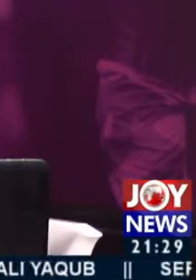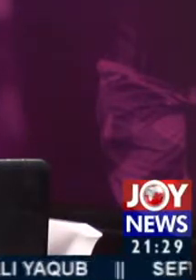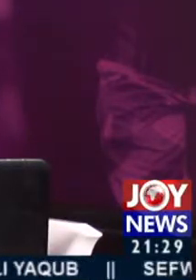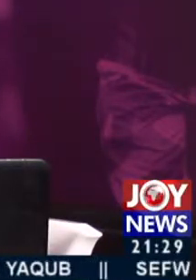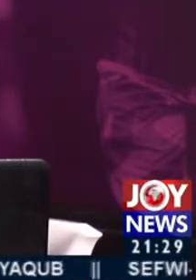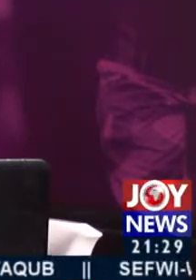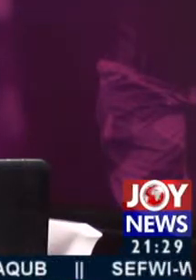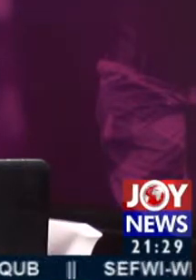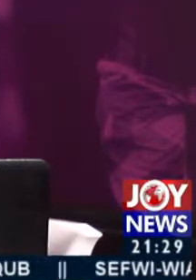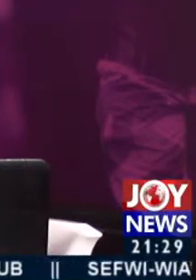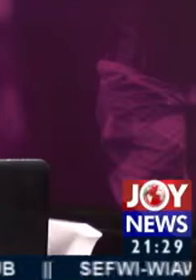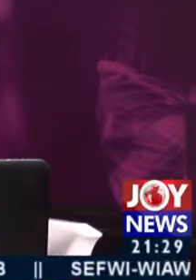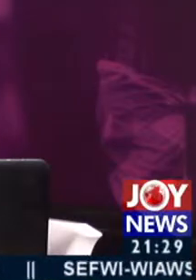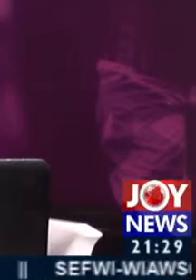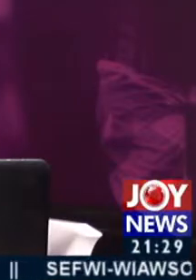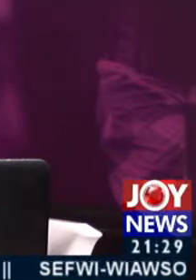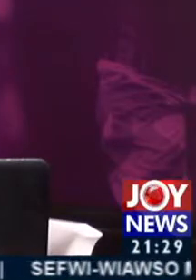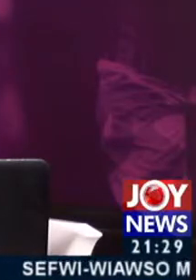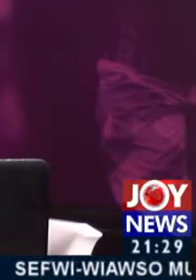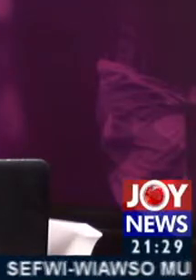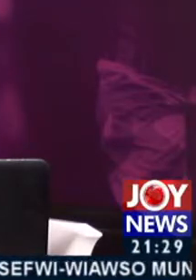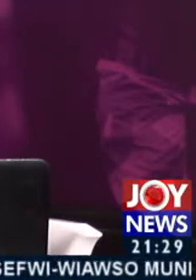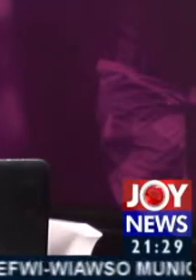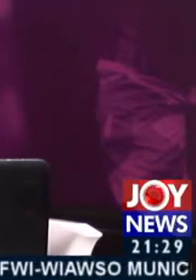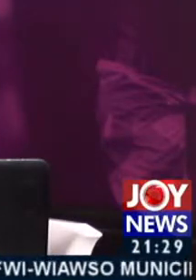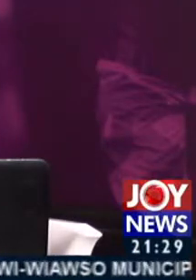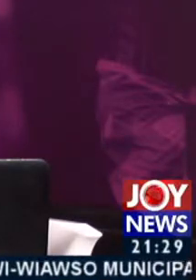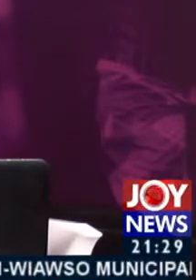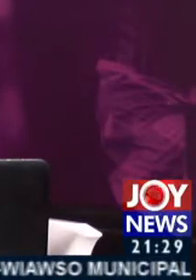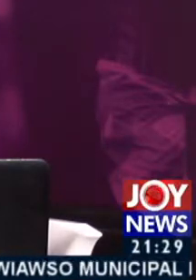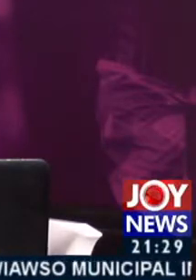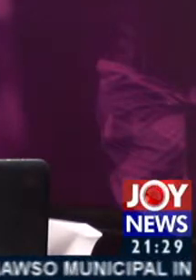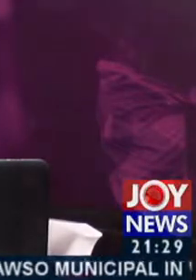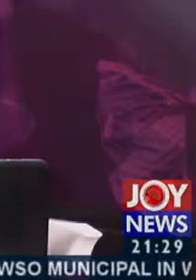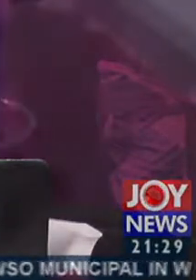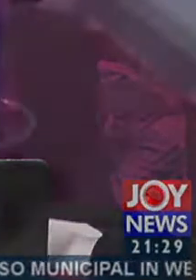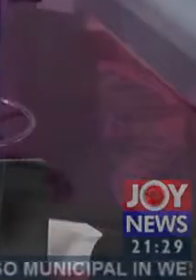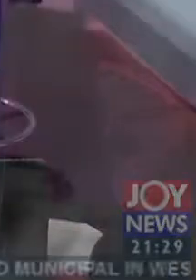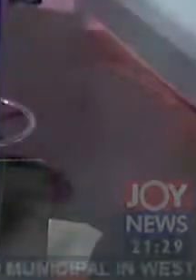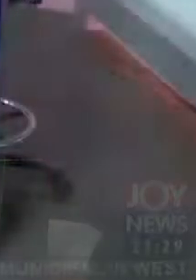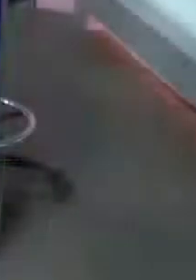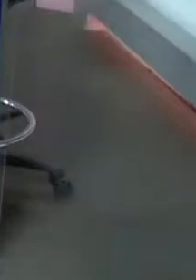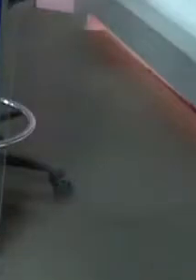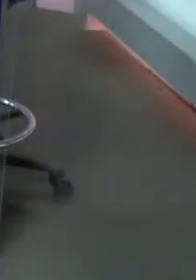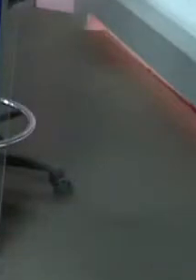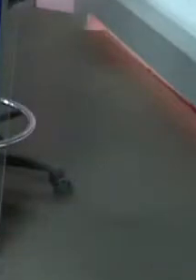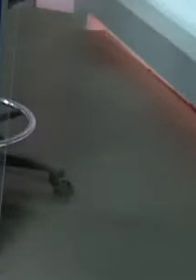team, thank you so much. Another edition of Beyond the Lockdown comes up on next Sunday. We'll be right back.